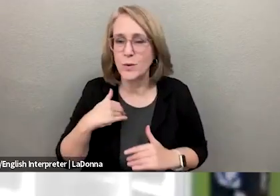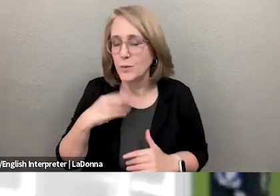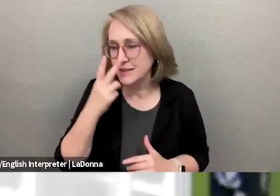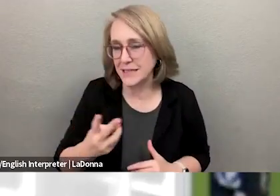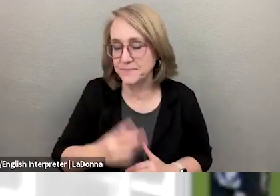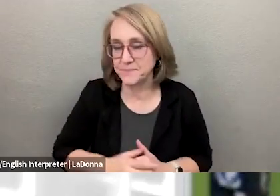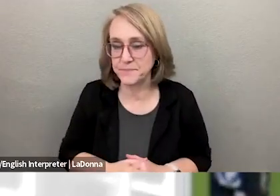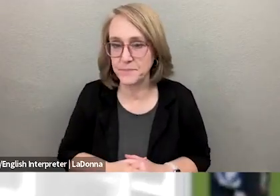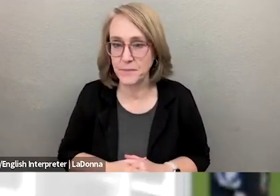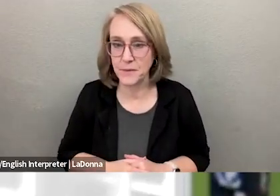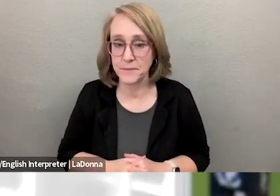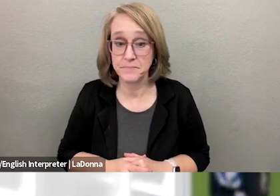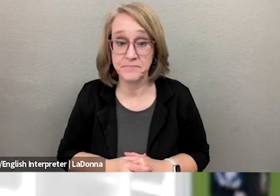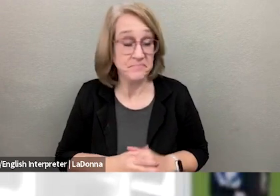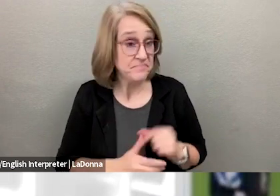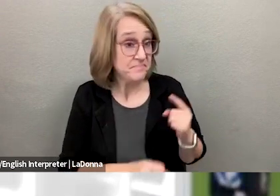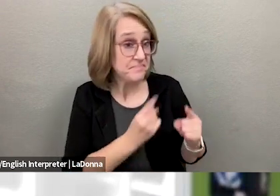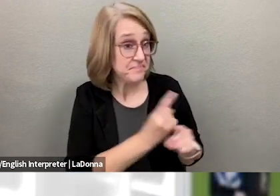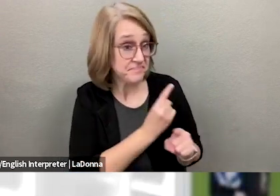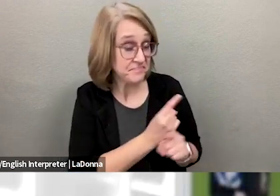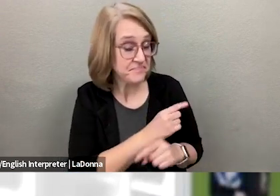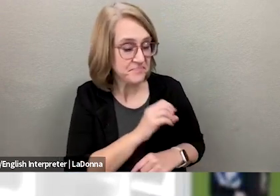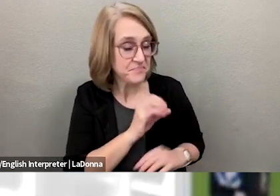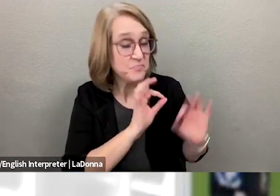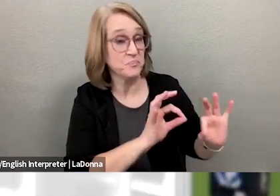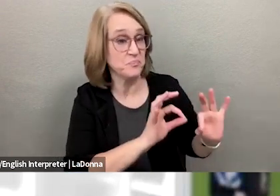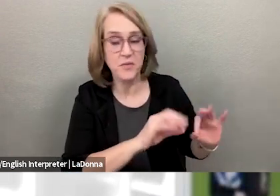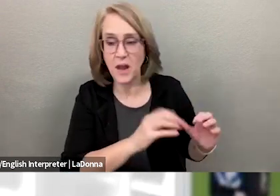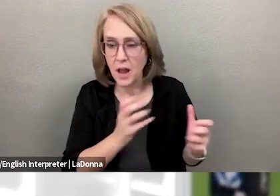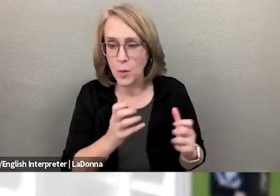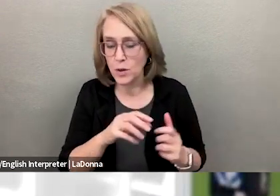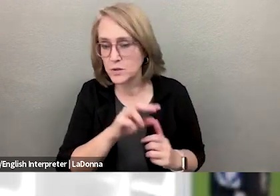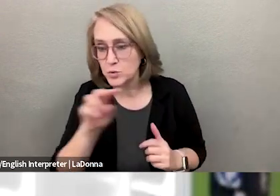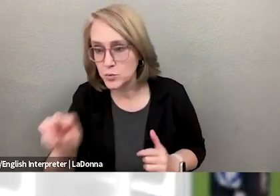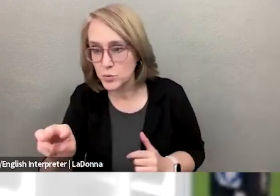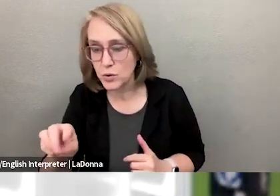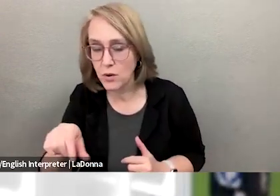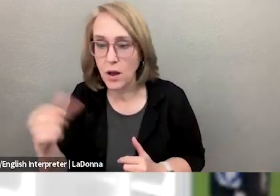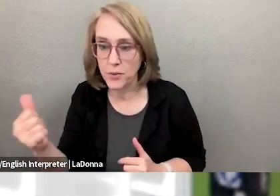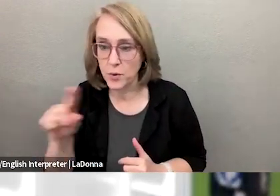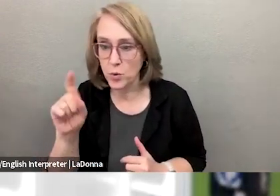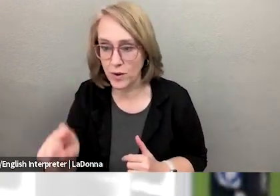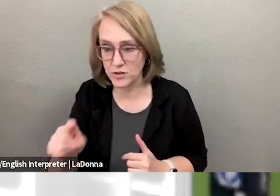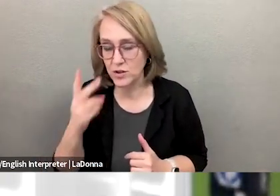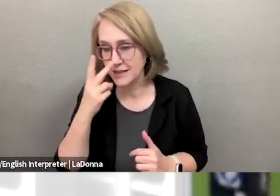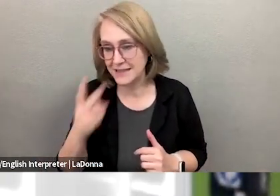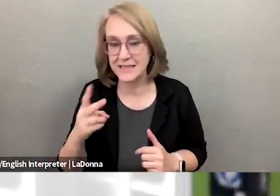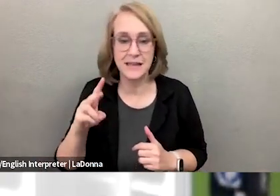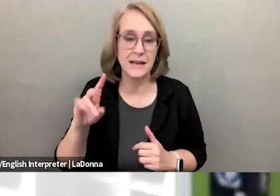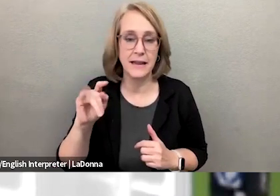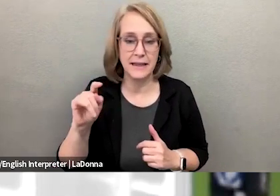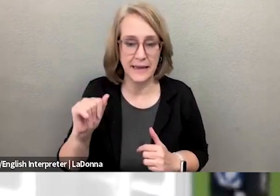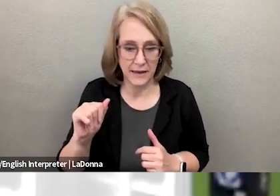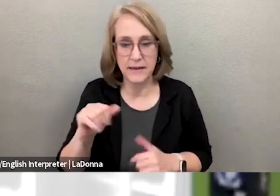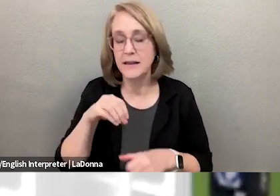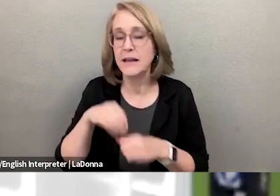Great. All right, I'm kind of leading off of a question that Lita in the chat had asked, kind of bringing us